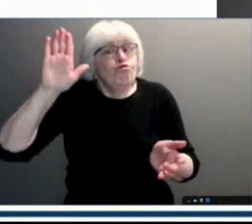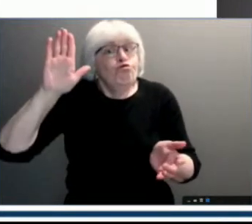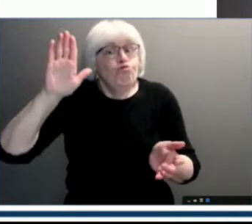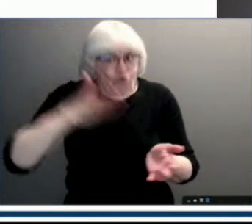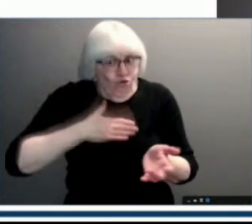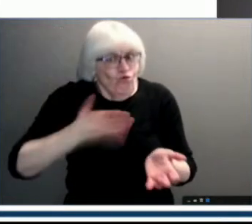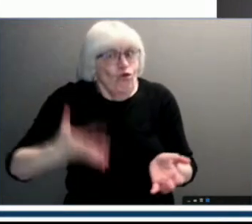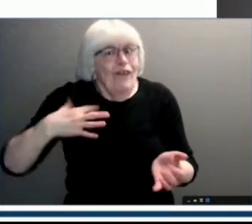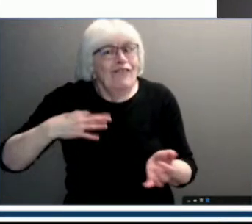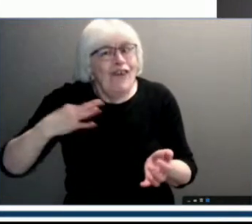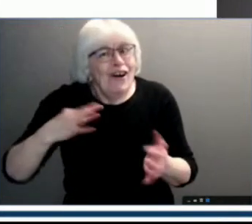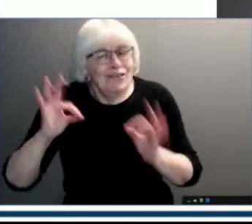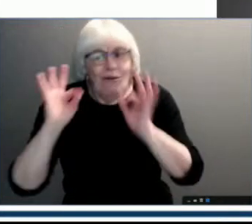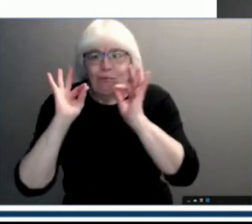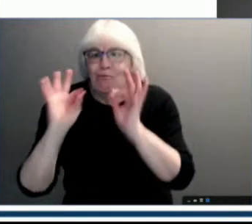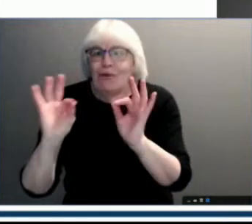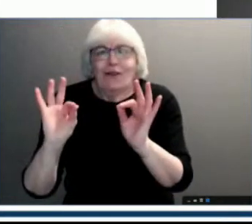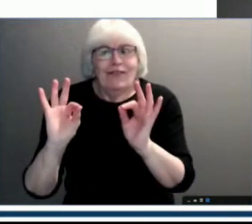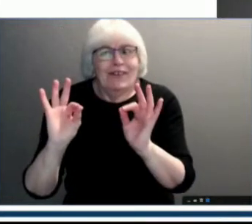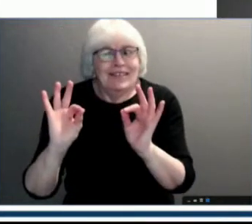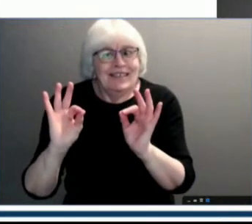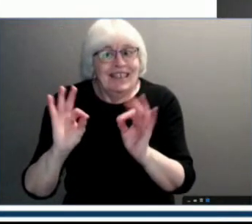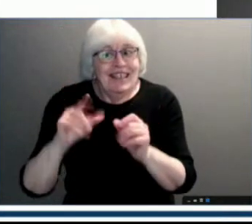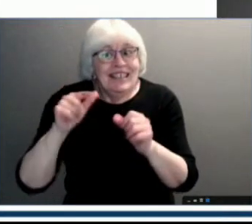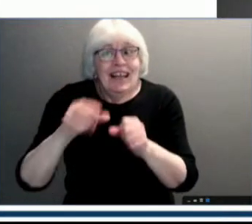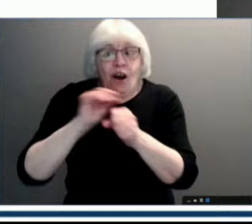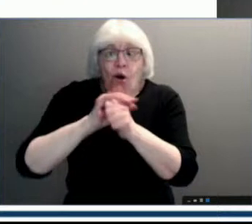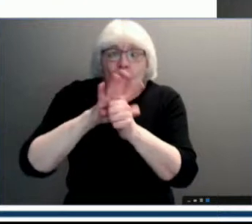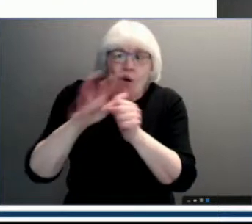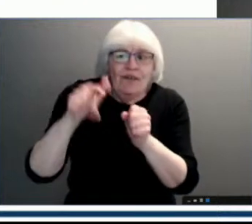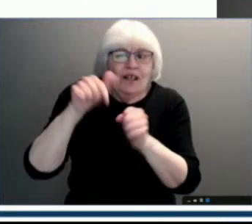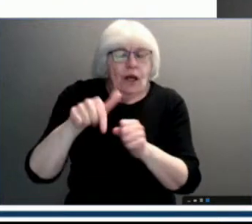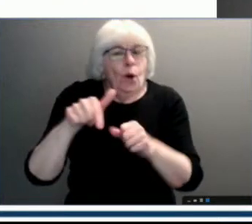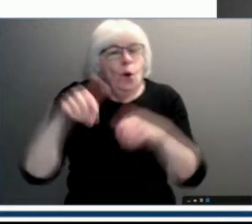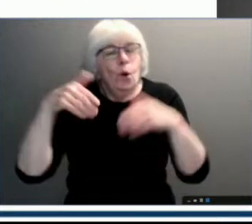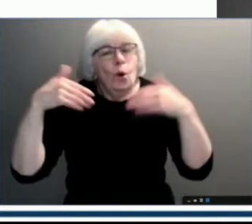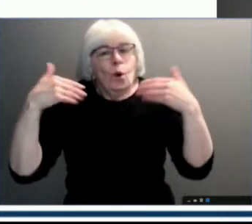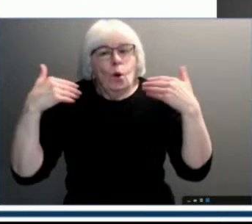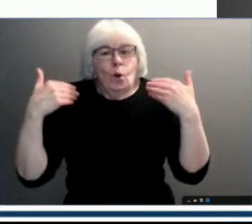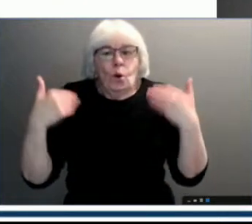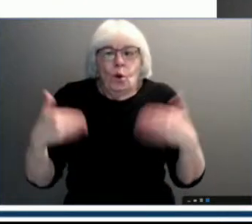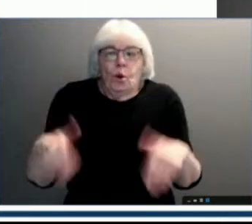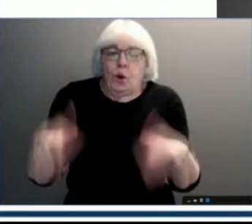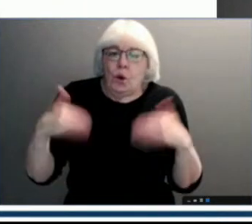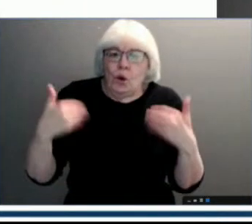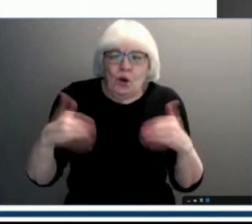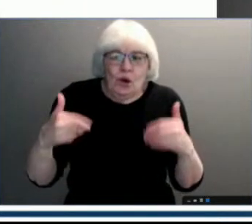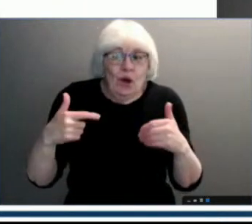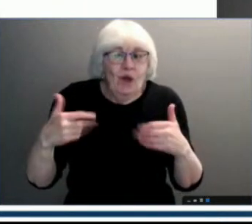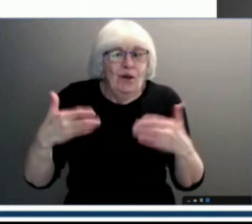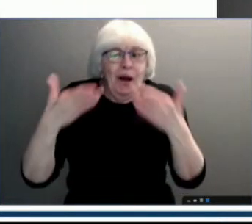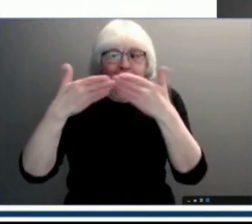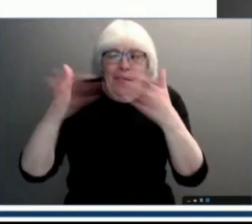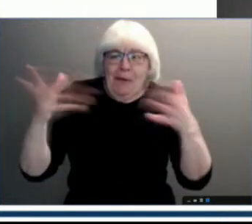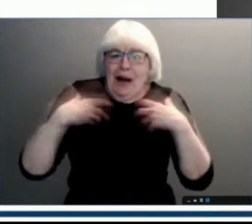that the Omicron wave has created challenges and pressures within our healthcare system. And while we can redeploy some staff and look at